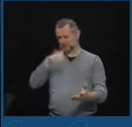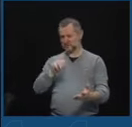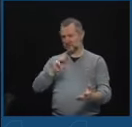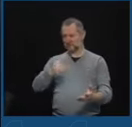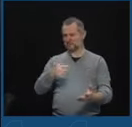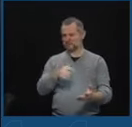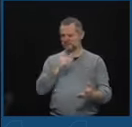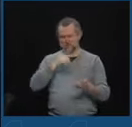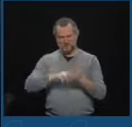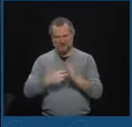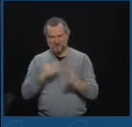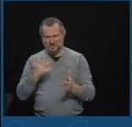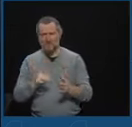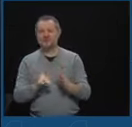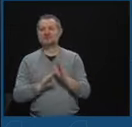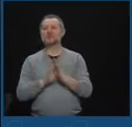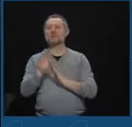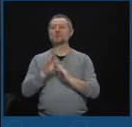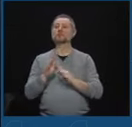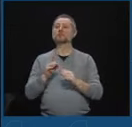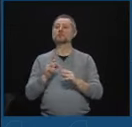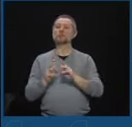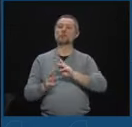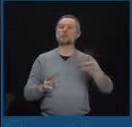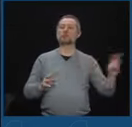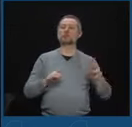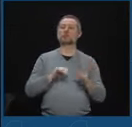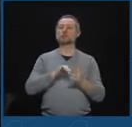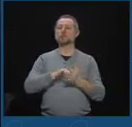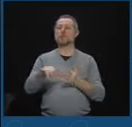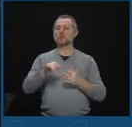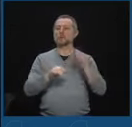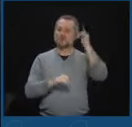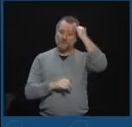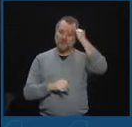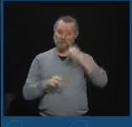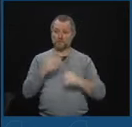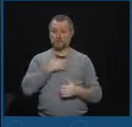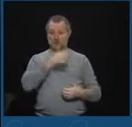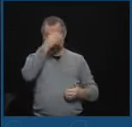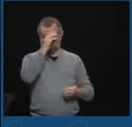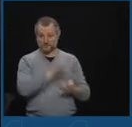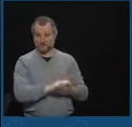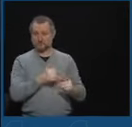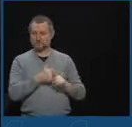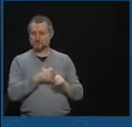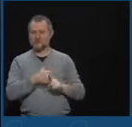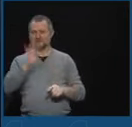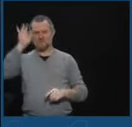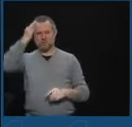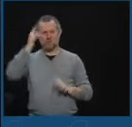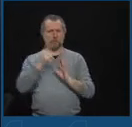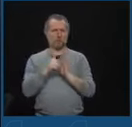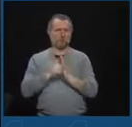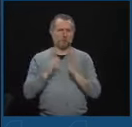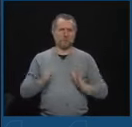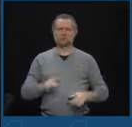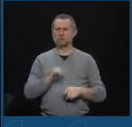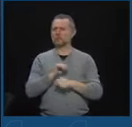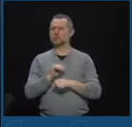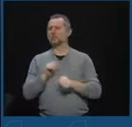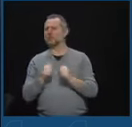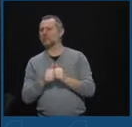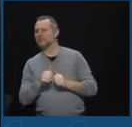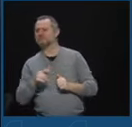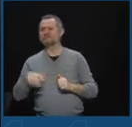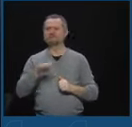was developed in Western New York, Buffalo, where I live. My husband was a federal prosecutor, worked closely with former gang members, people who had been in the